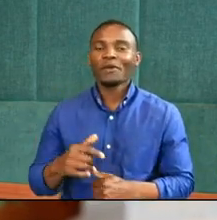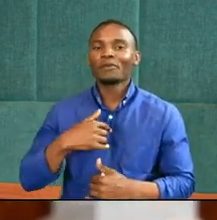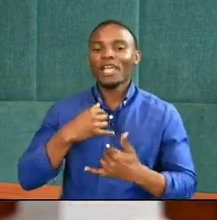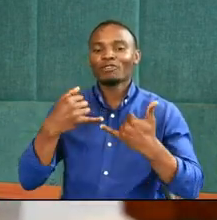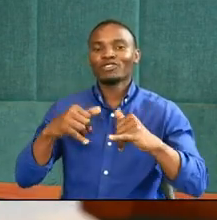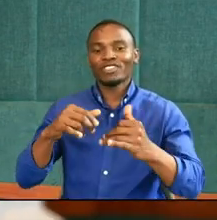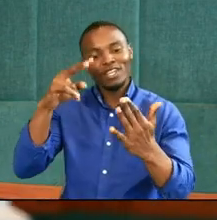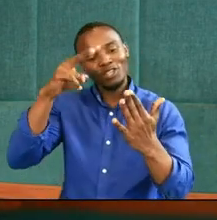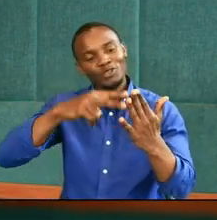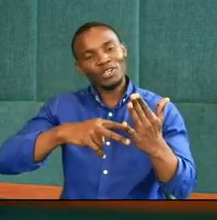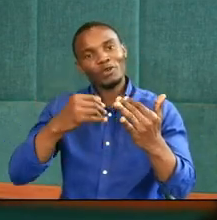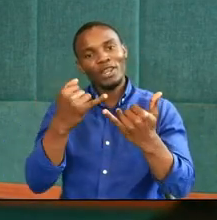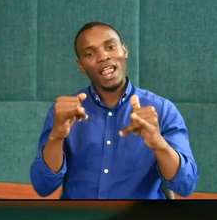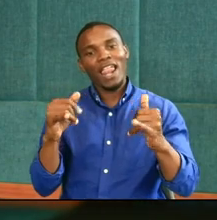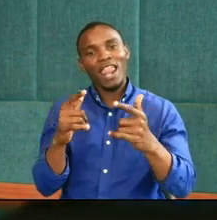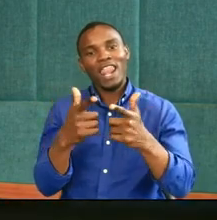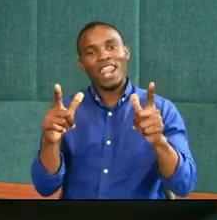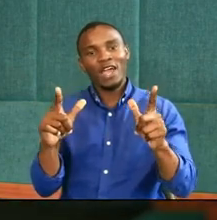and